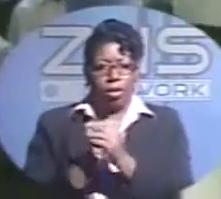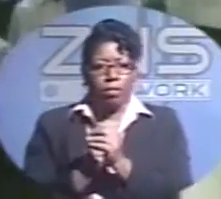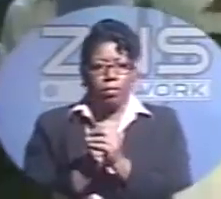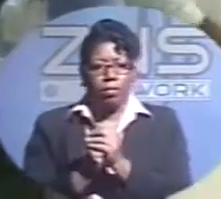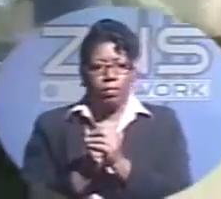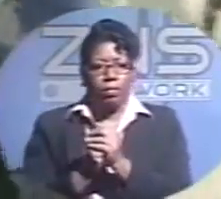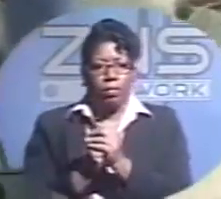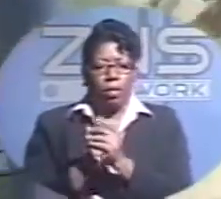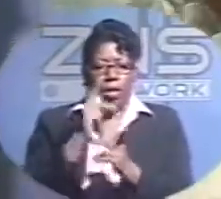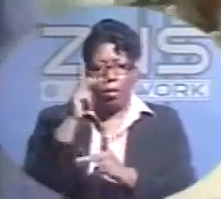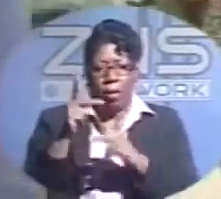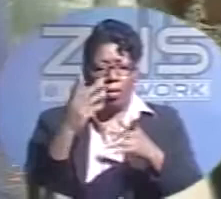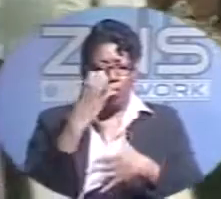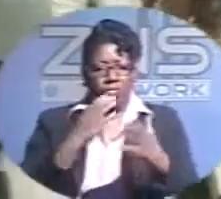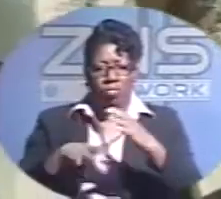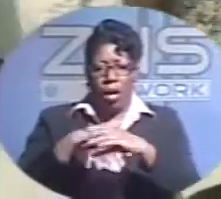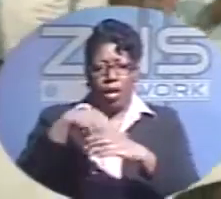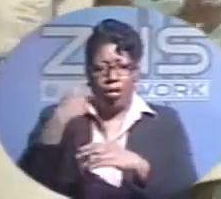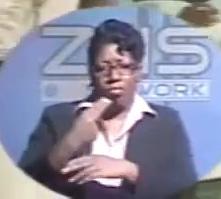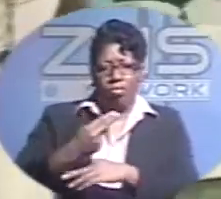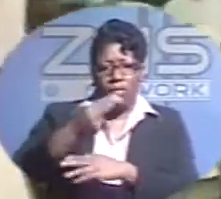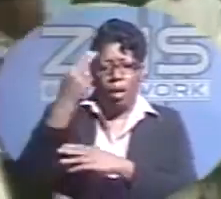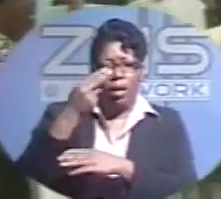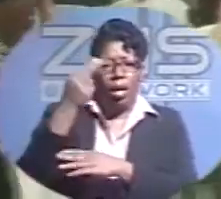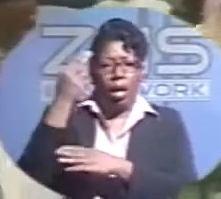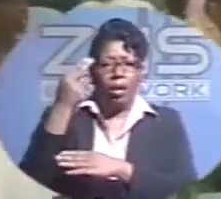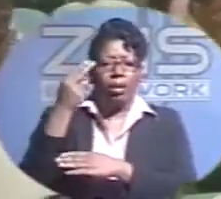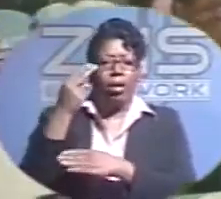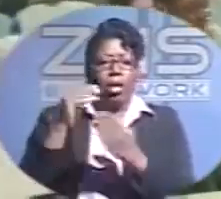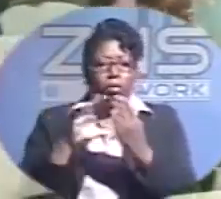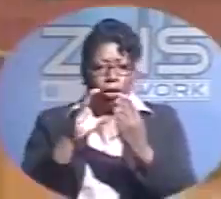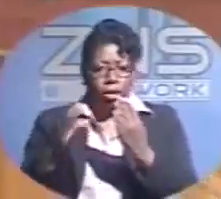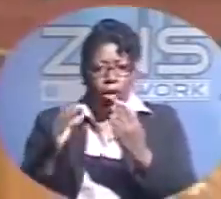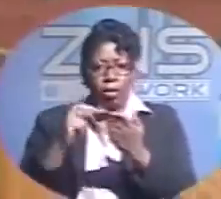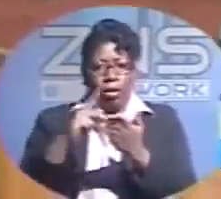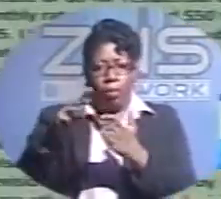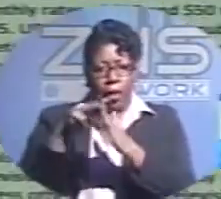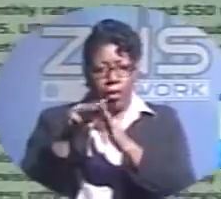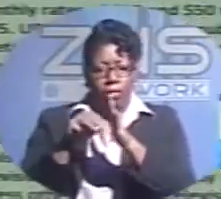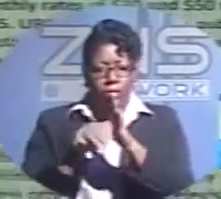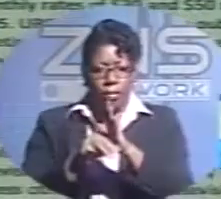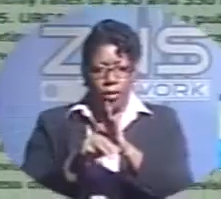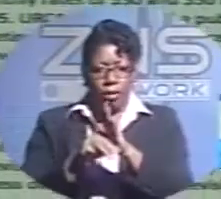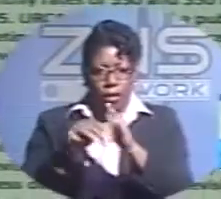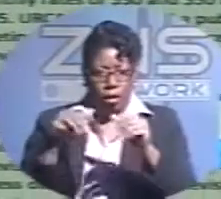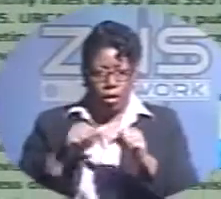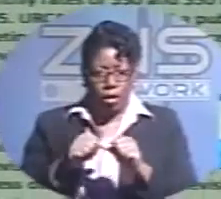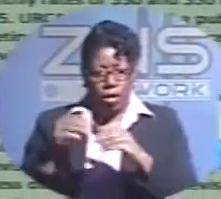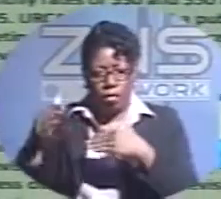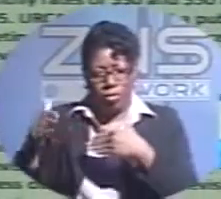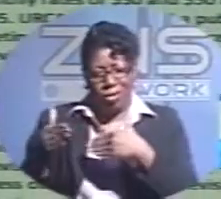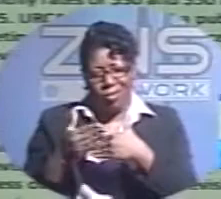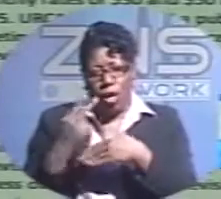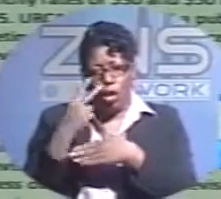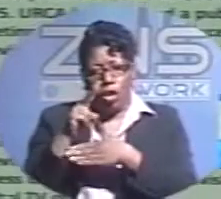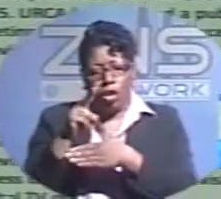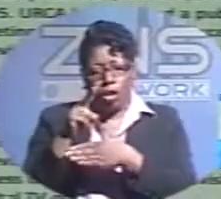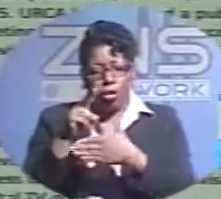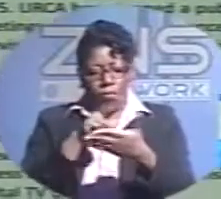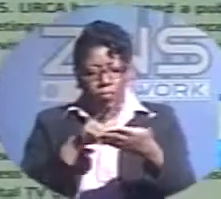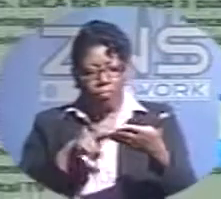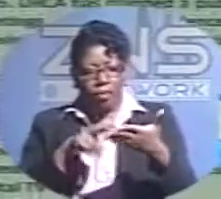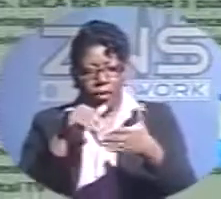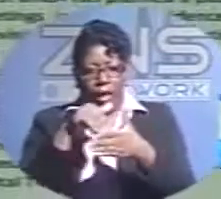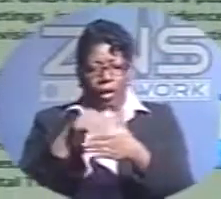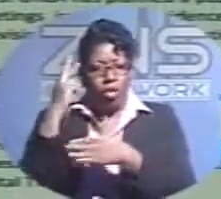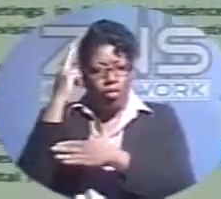Outcry against the $8 hike for basic cable services from Cable Bahamas persists. A closer look at the company's